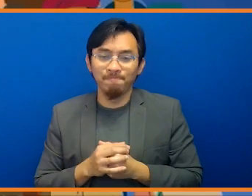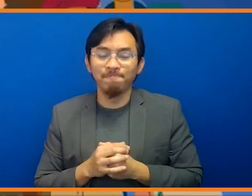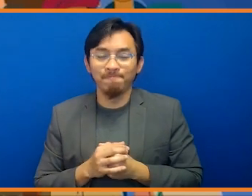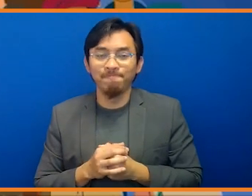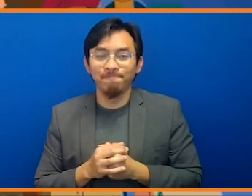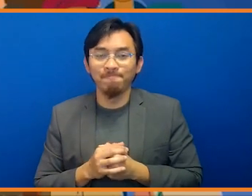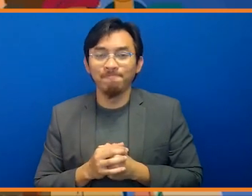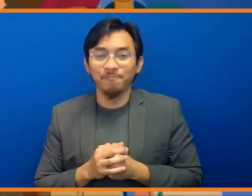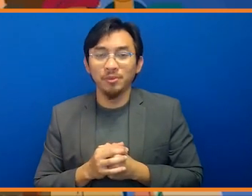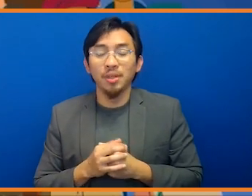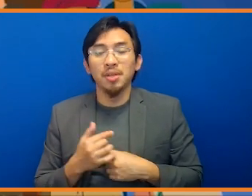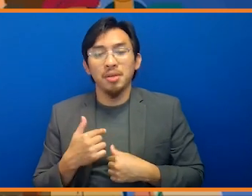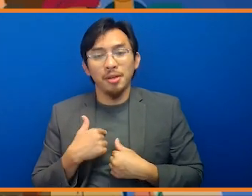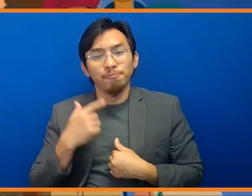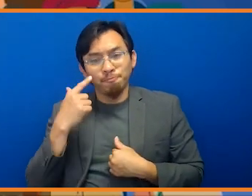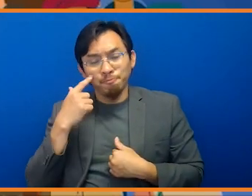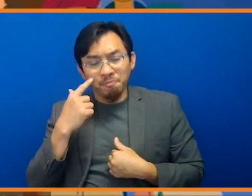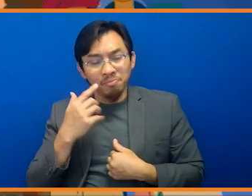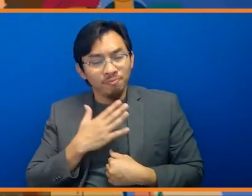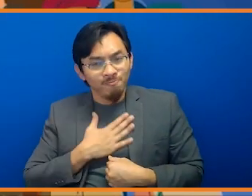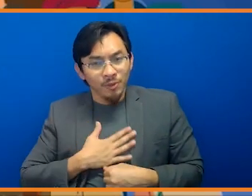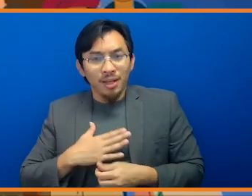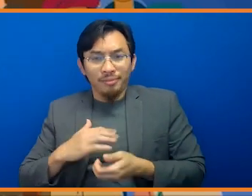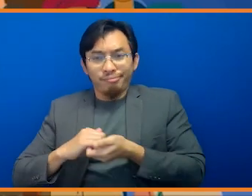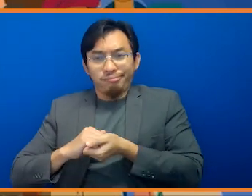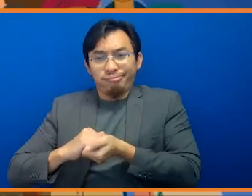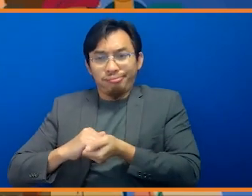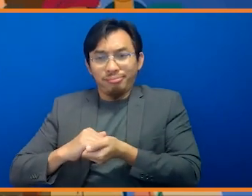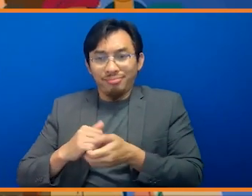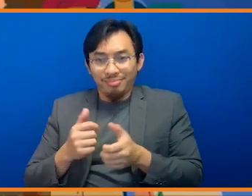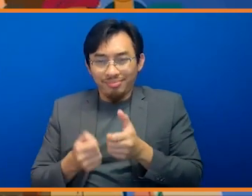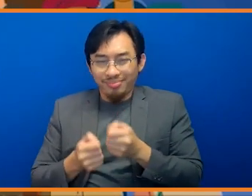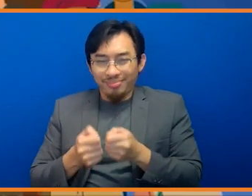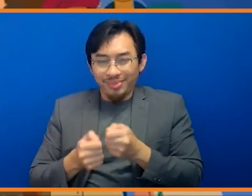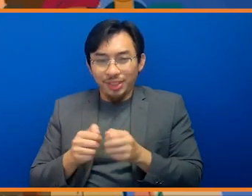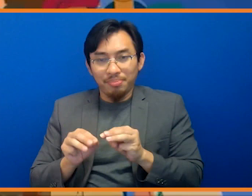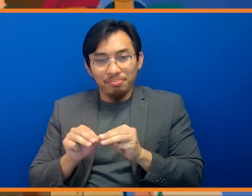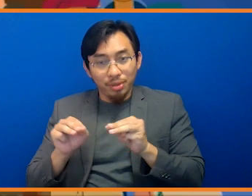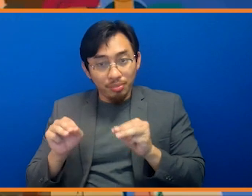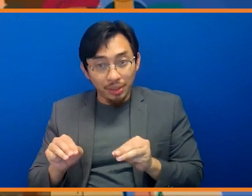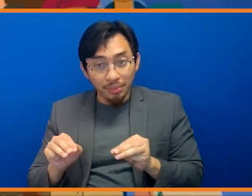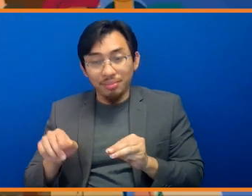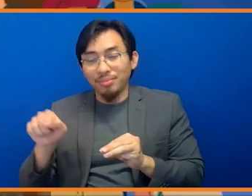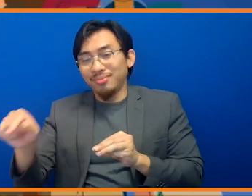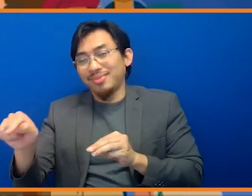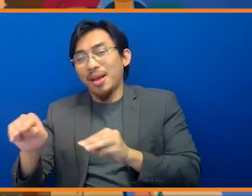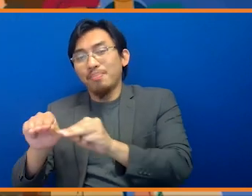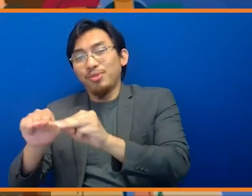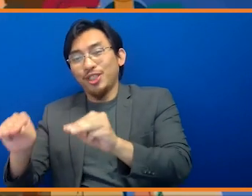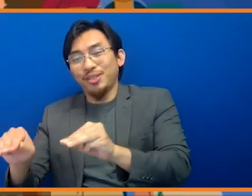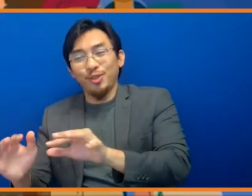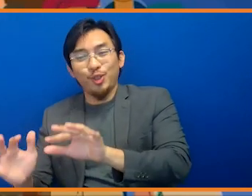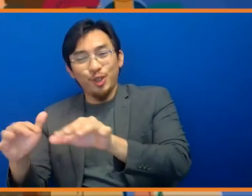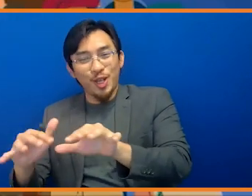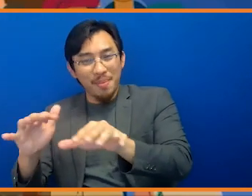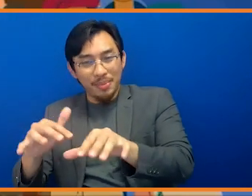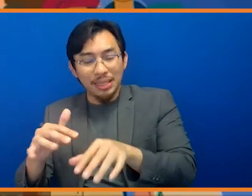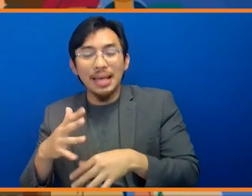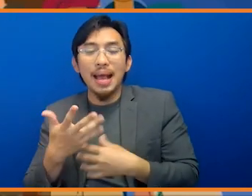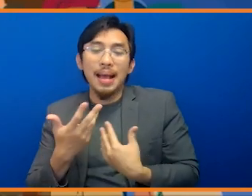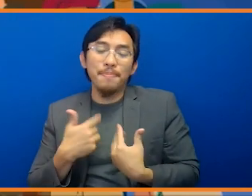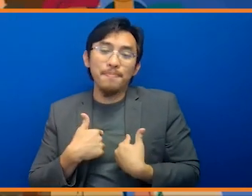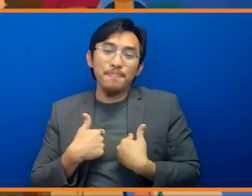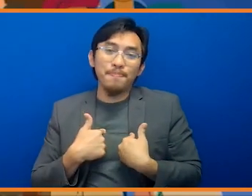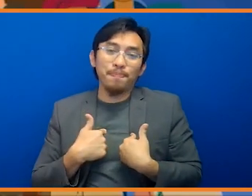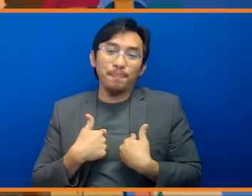I expect that the collaboration between the mobile museum and Tsunami Museum,